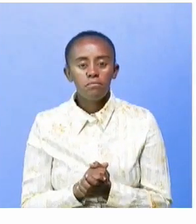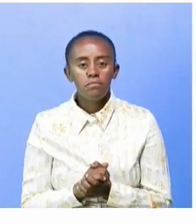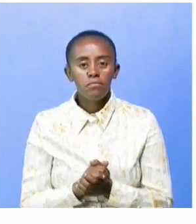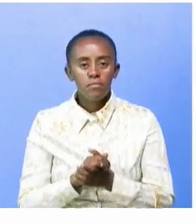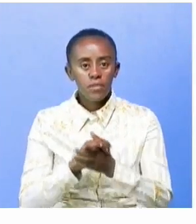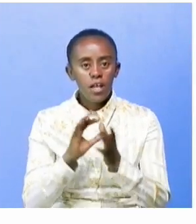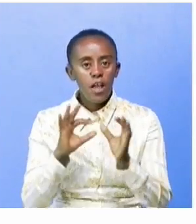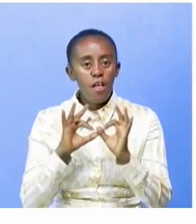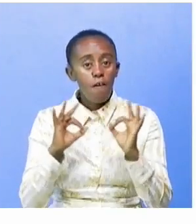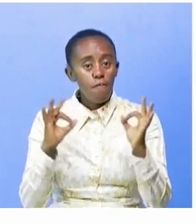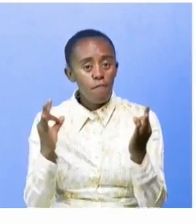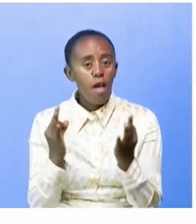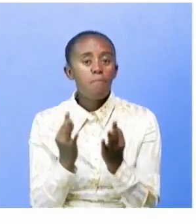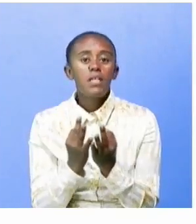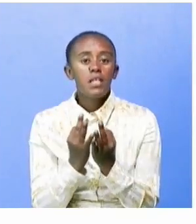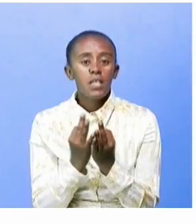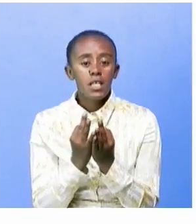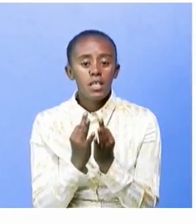Family